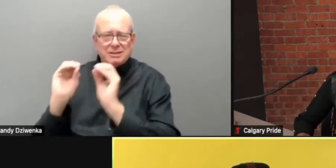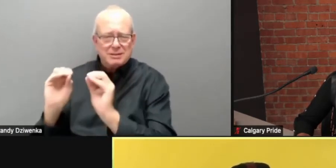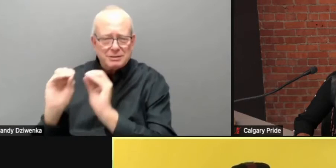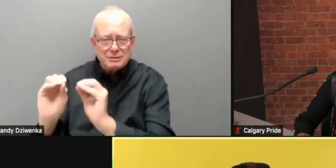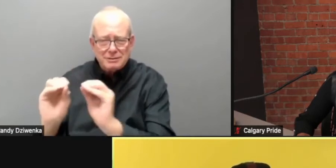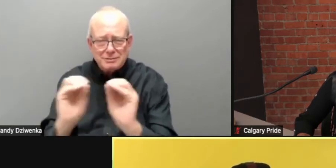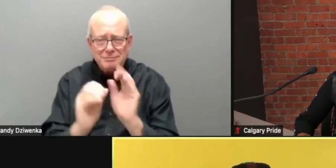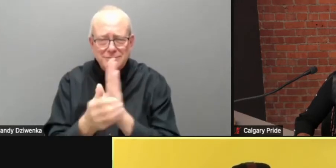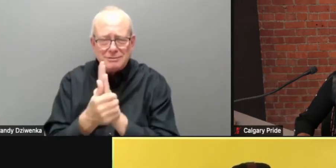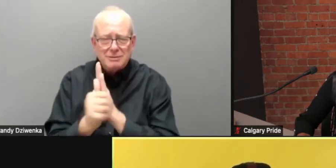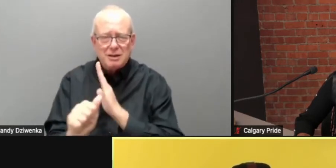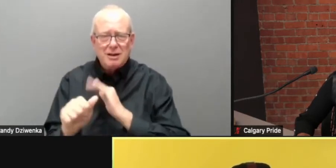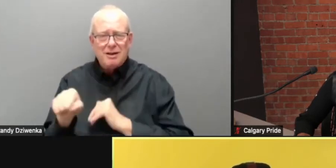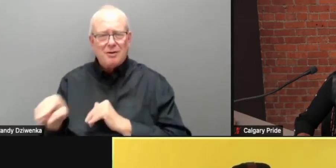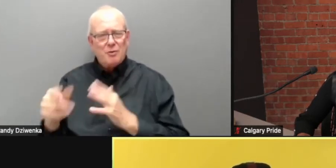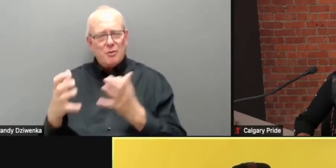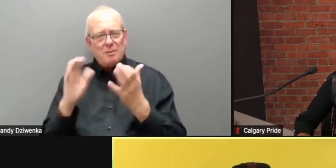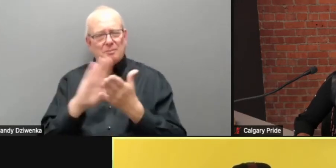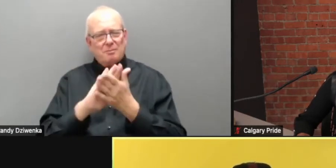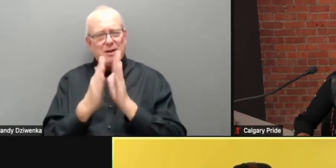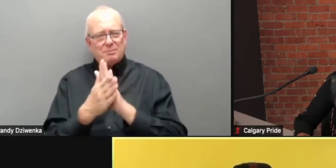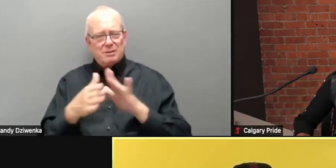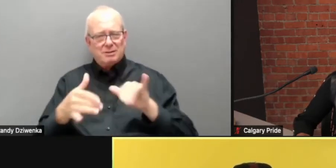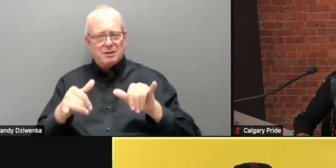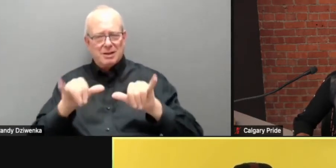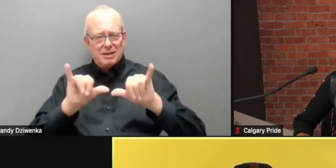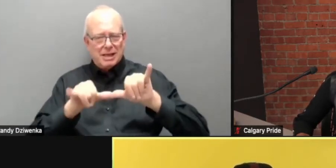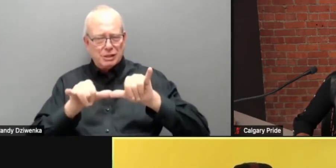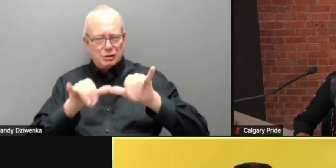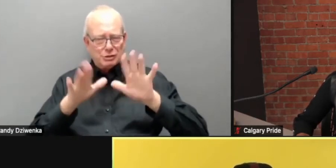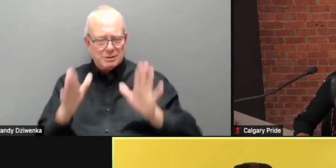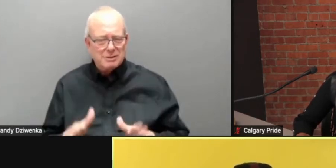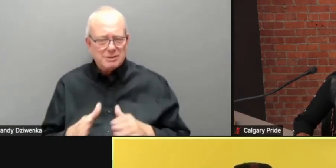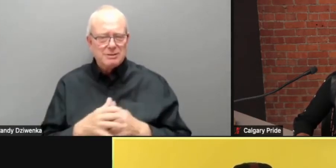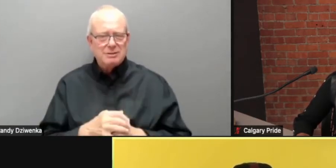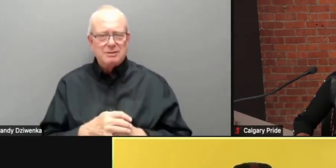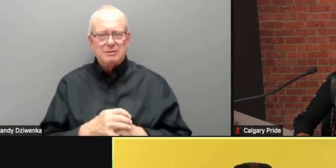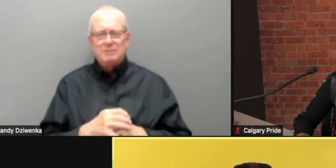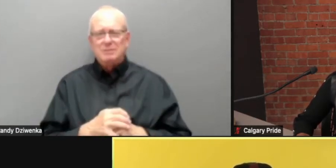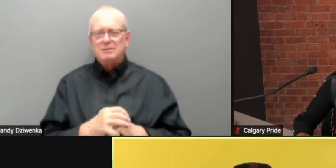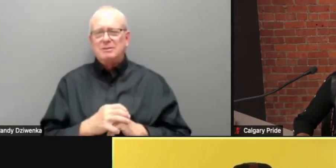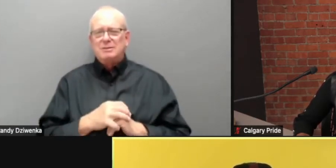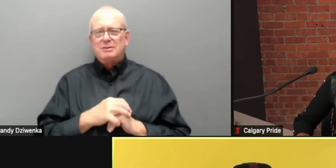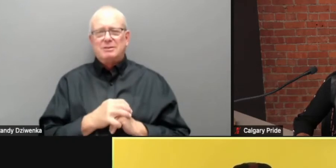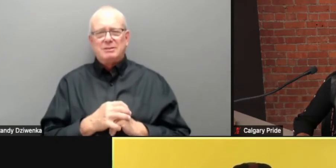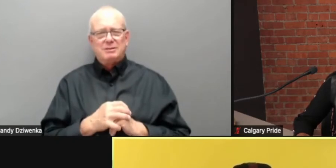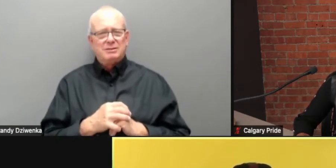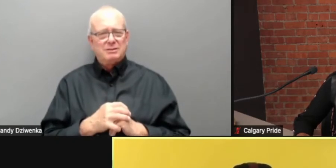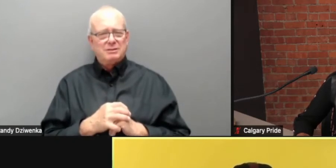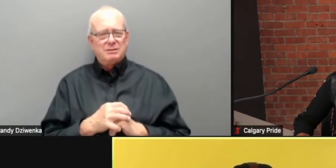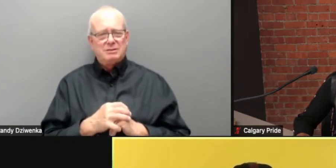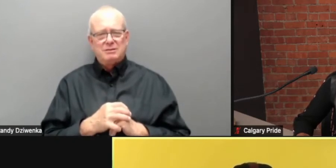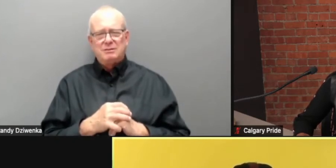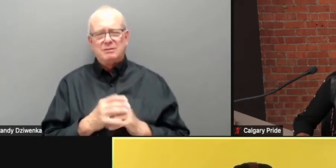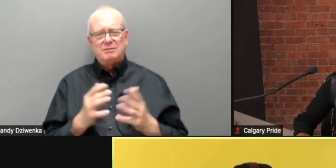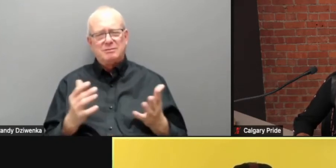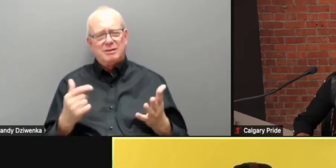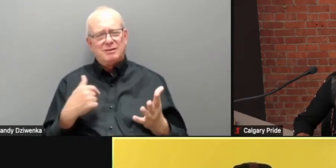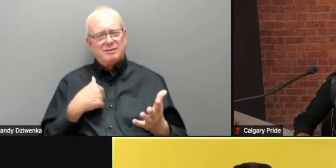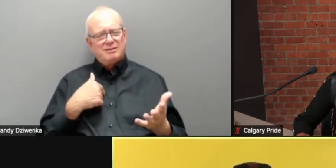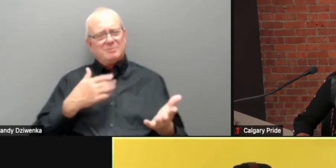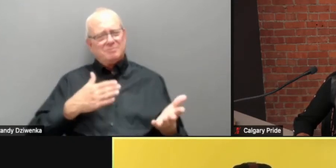architect. So I feel happy if, if I'm able to make change in people's lives, and